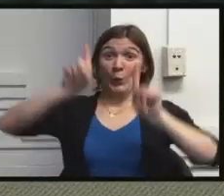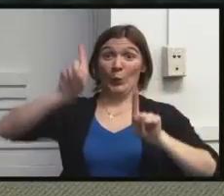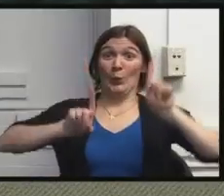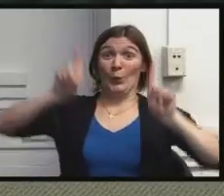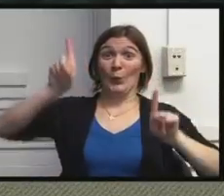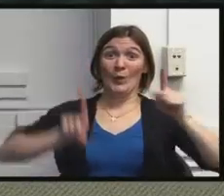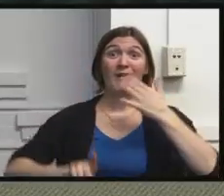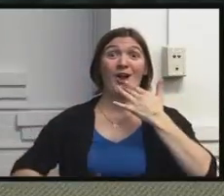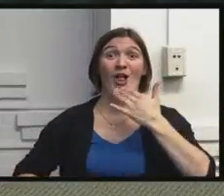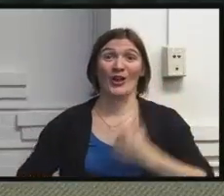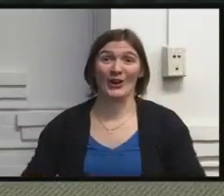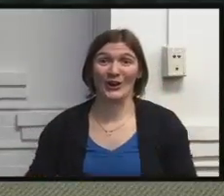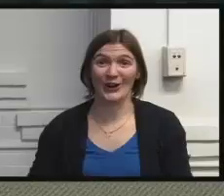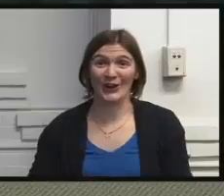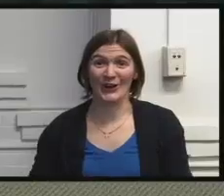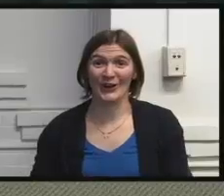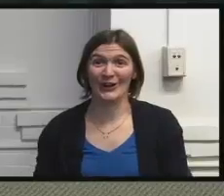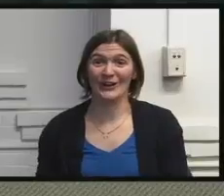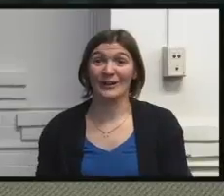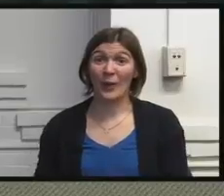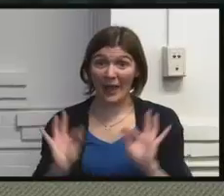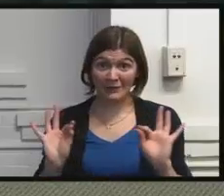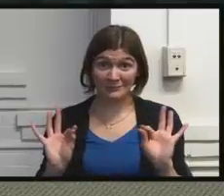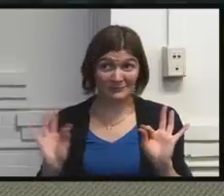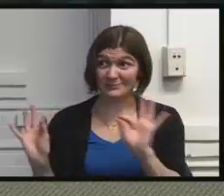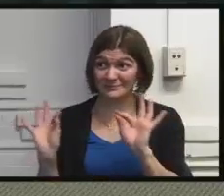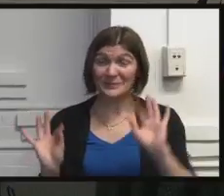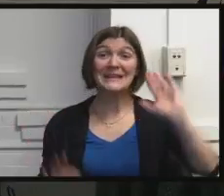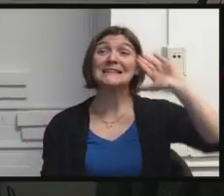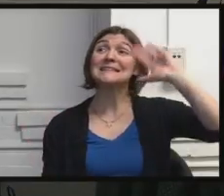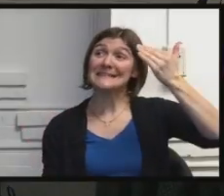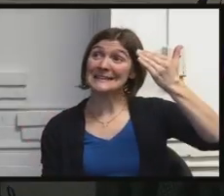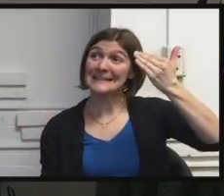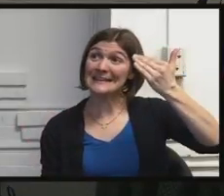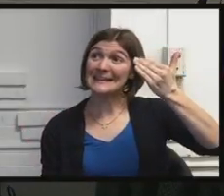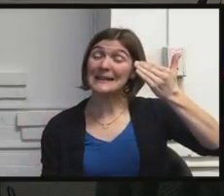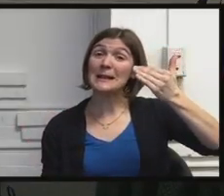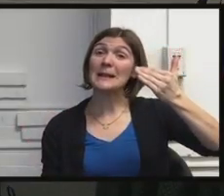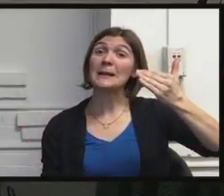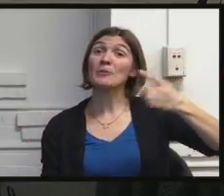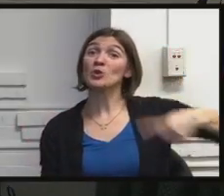Okay. So everyone's clicked in. So it looks like